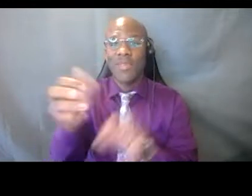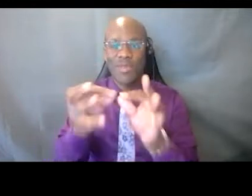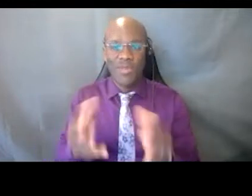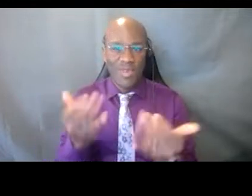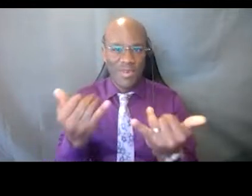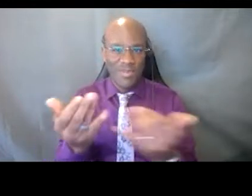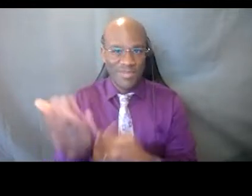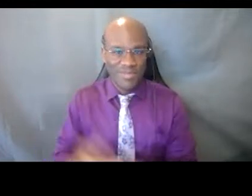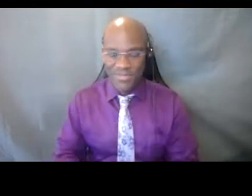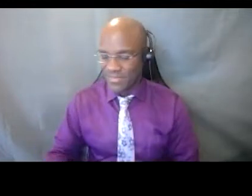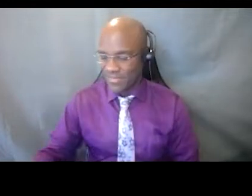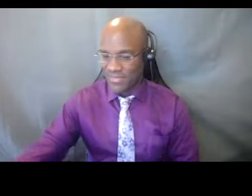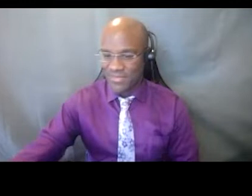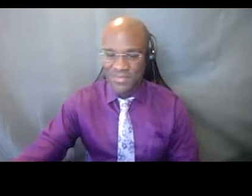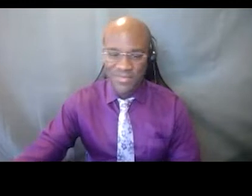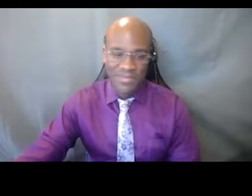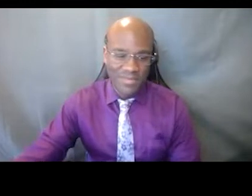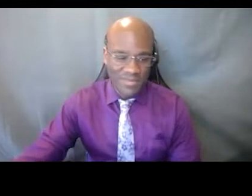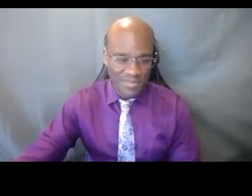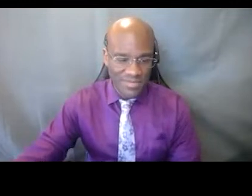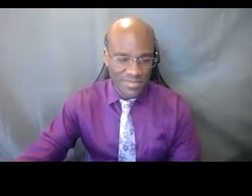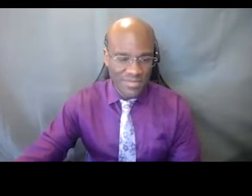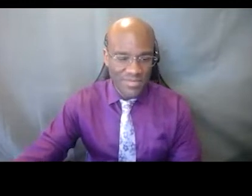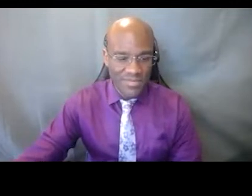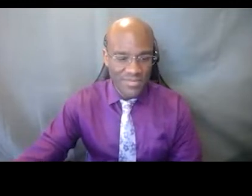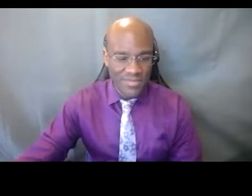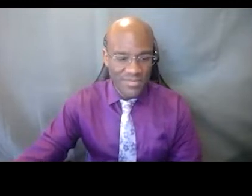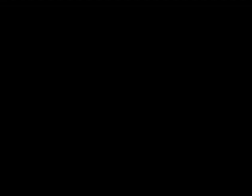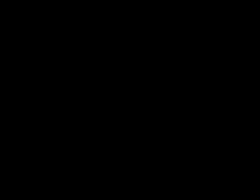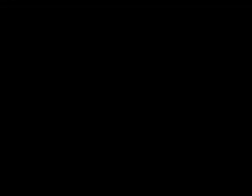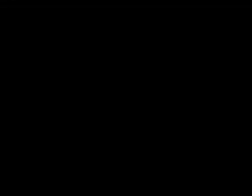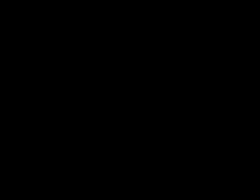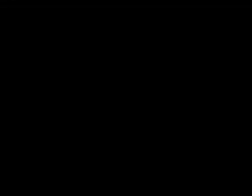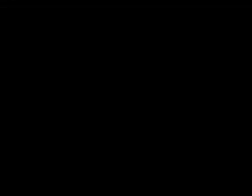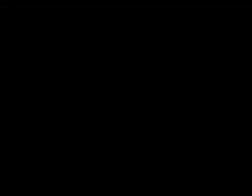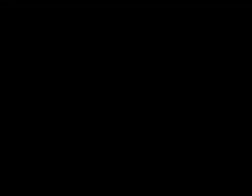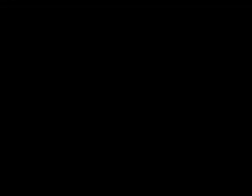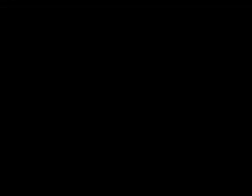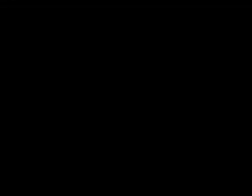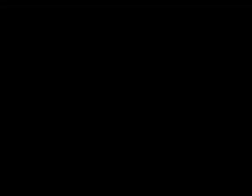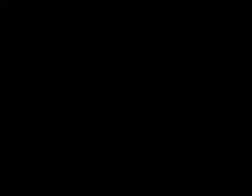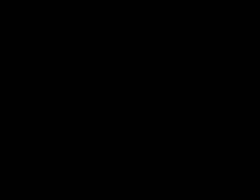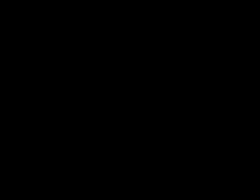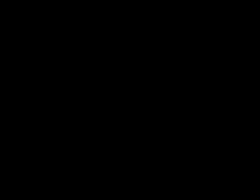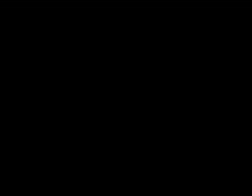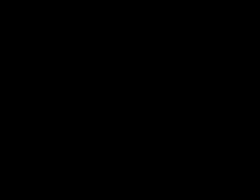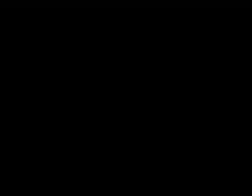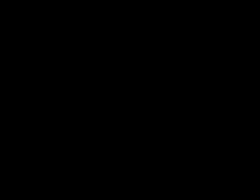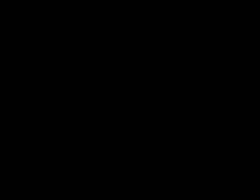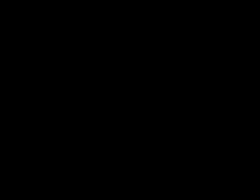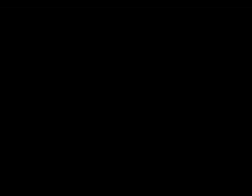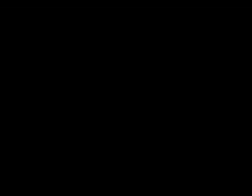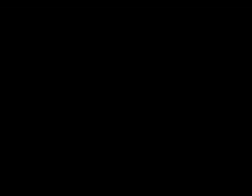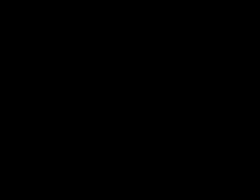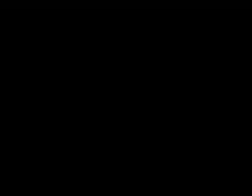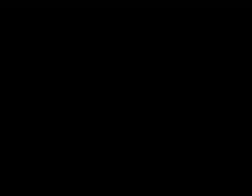be raised by a strong Black single woman. And she made sure no matter what,